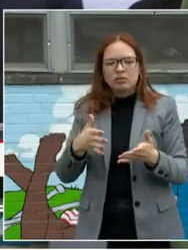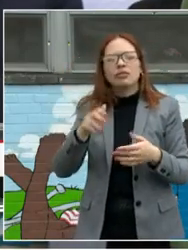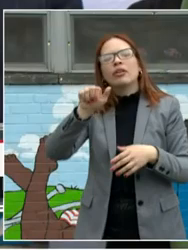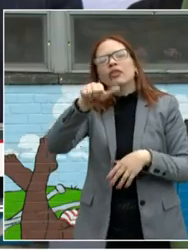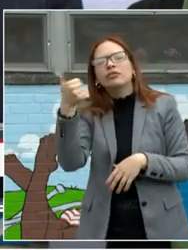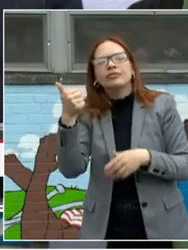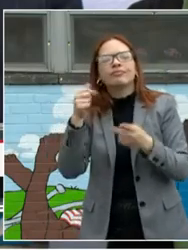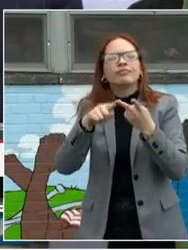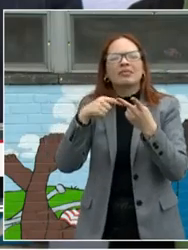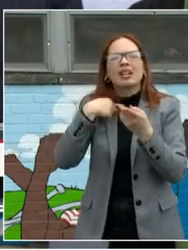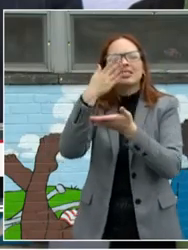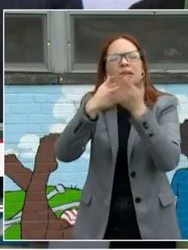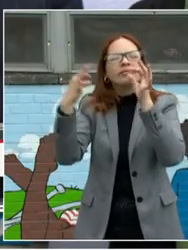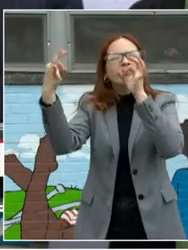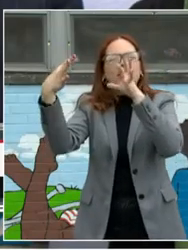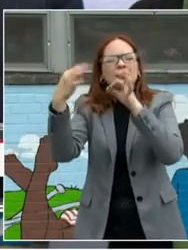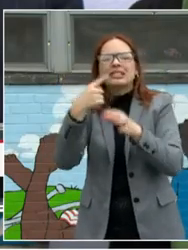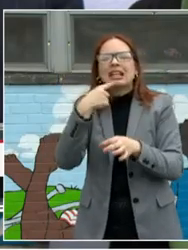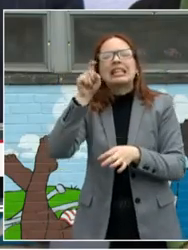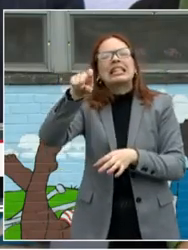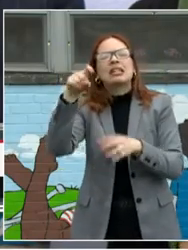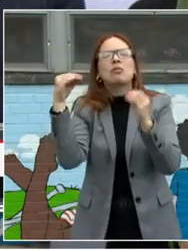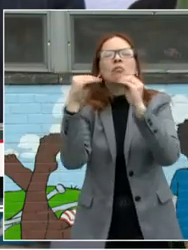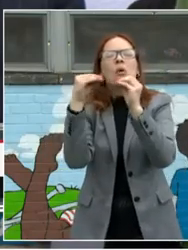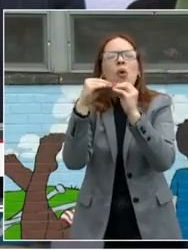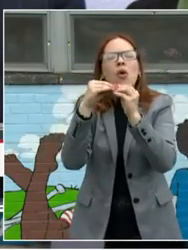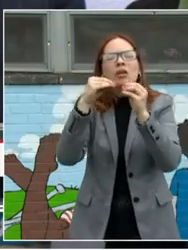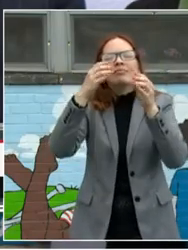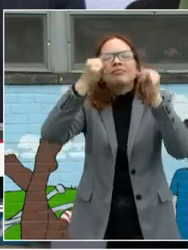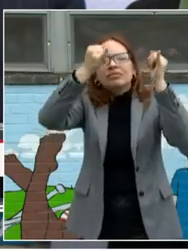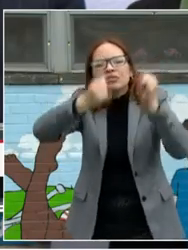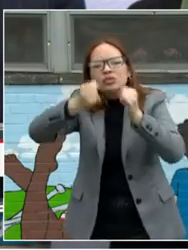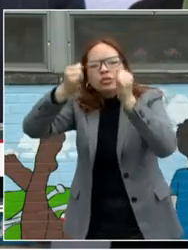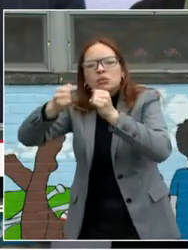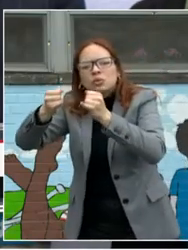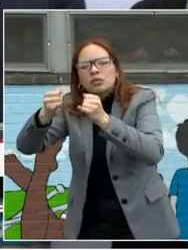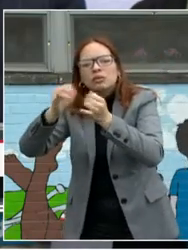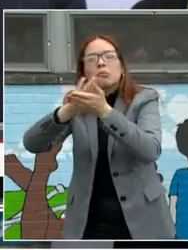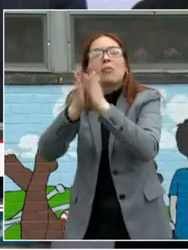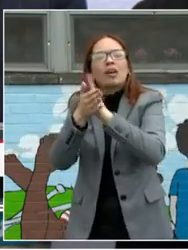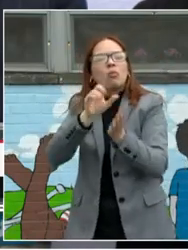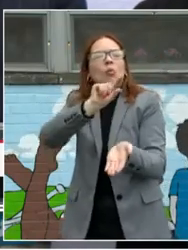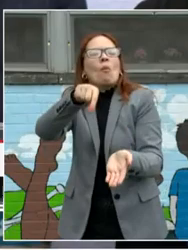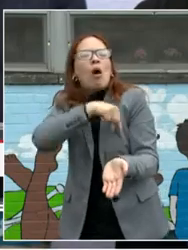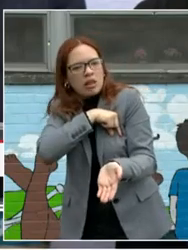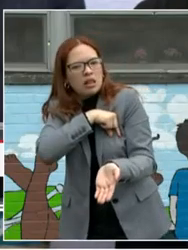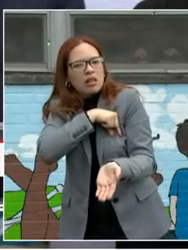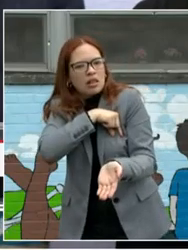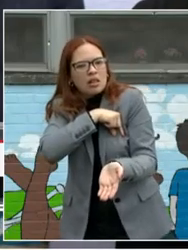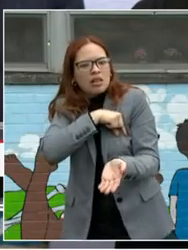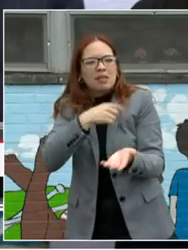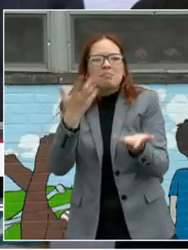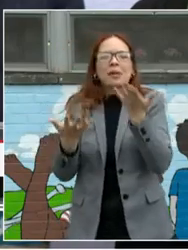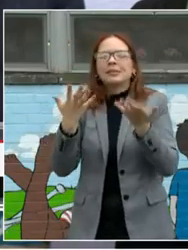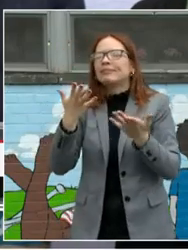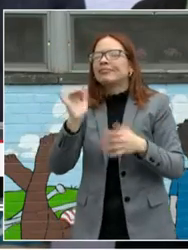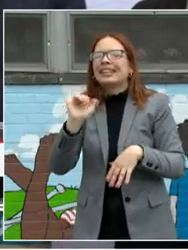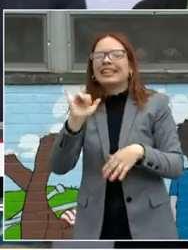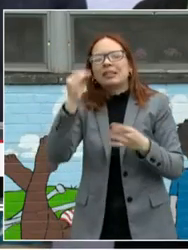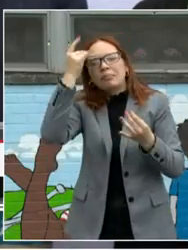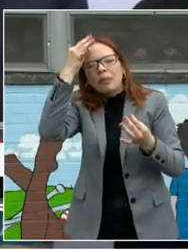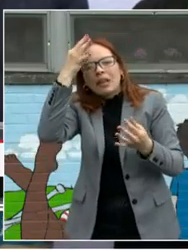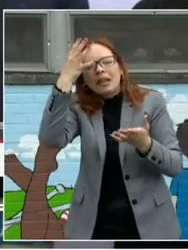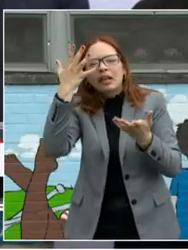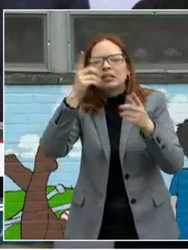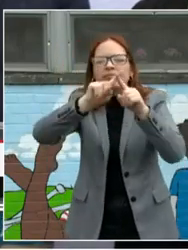time for individuals to come into compliance. They've given us advice and feedback on different things that they might want us to consider. But we have